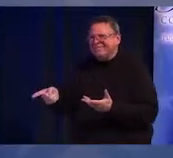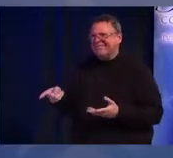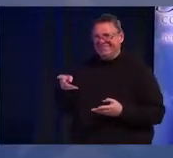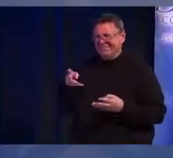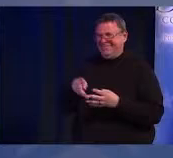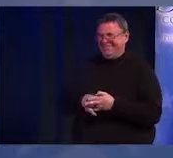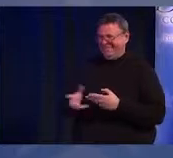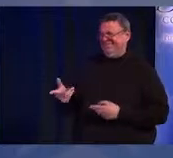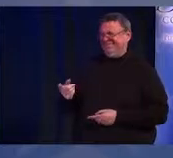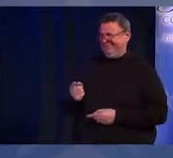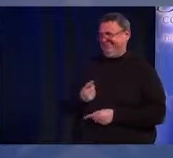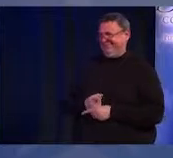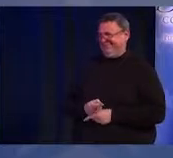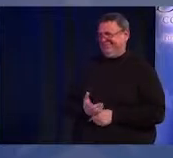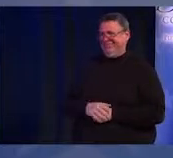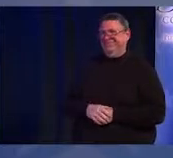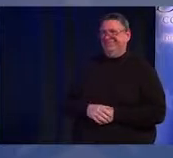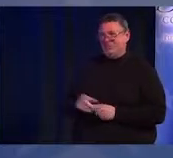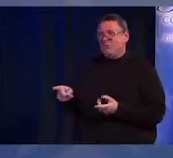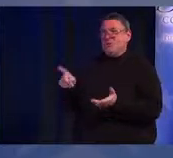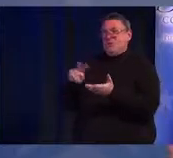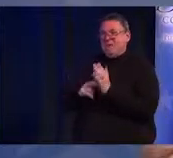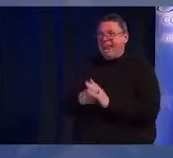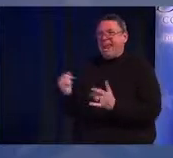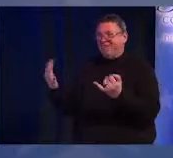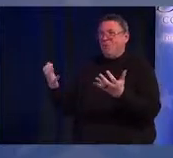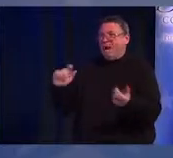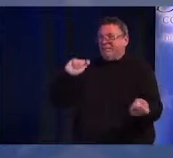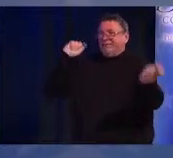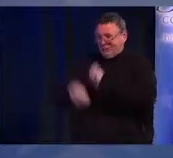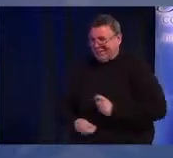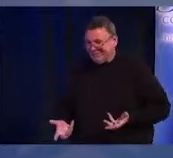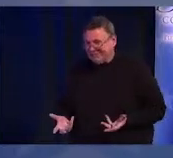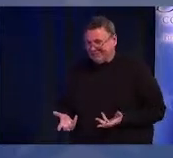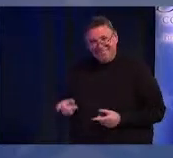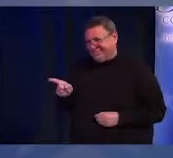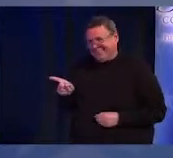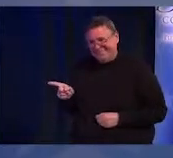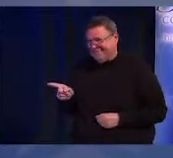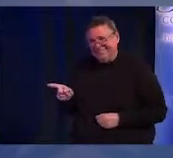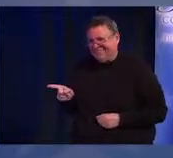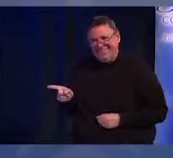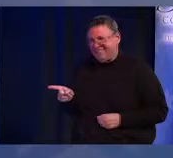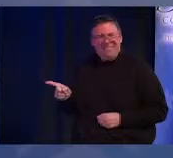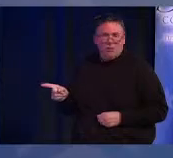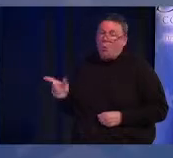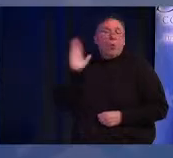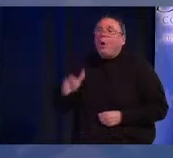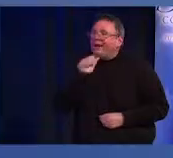it. And if you want change, he's not going to change anything.